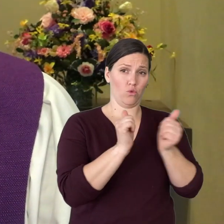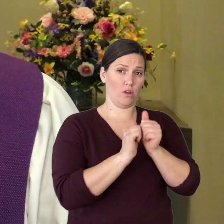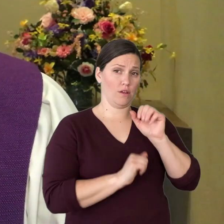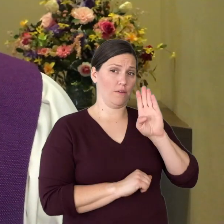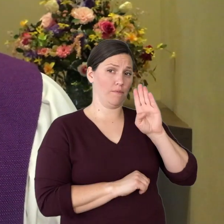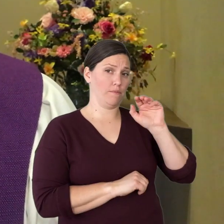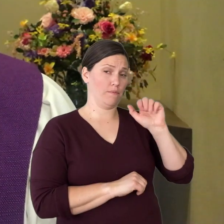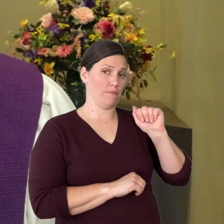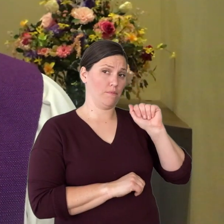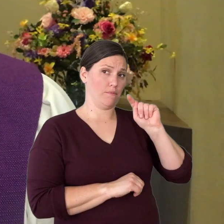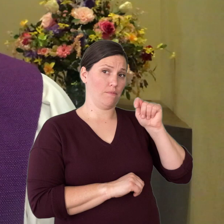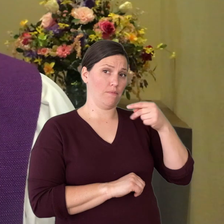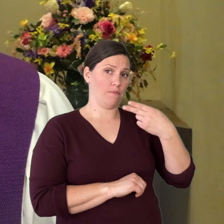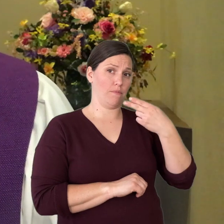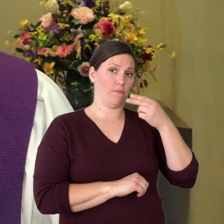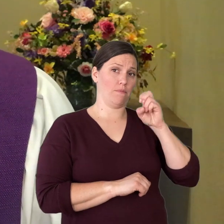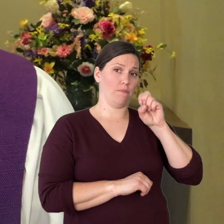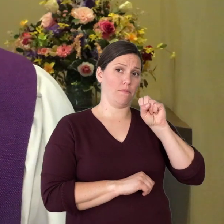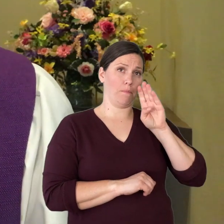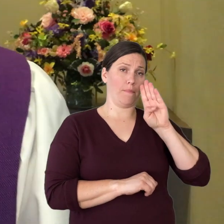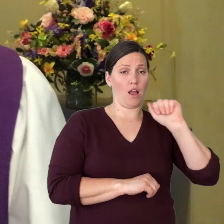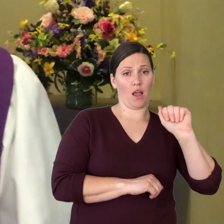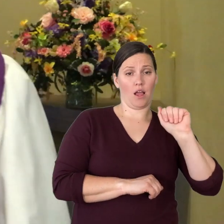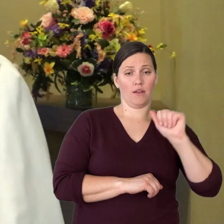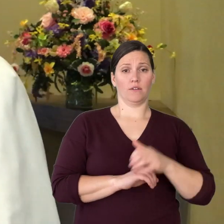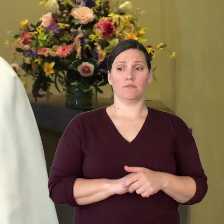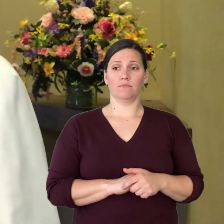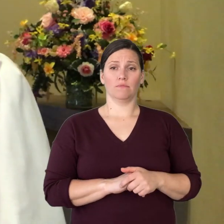was exposed. Do you remember that story?